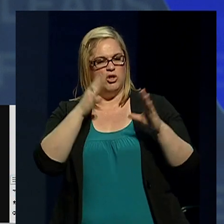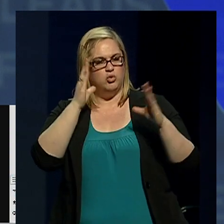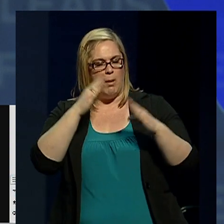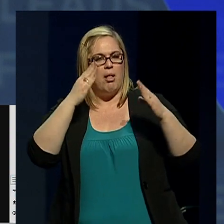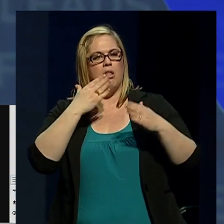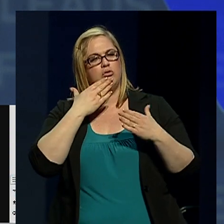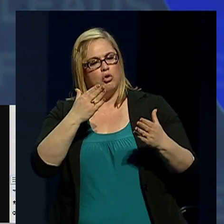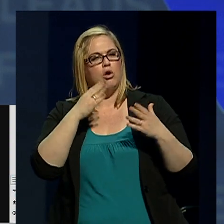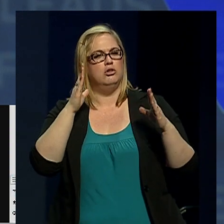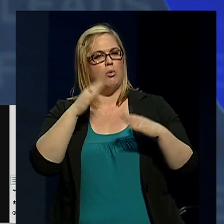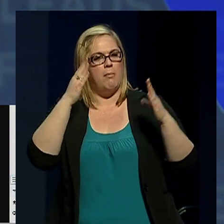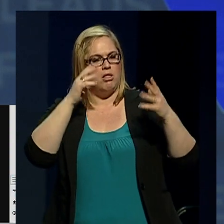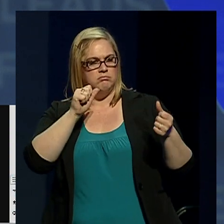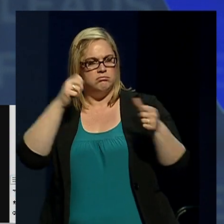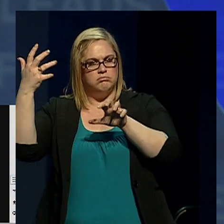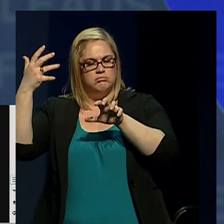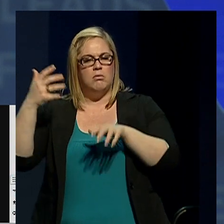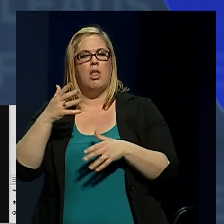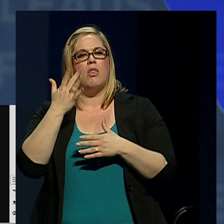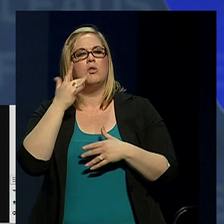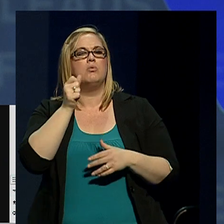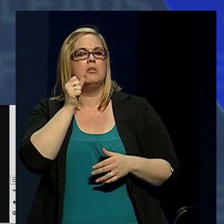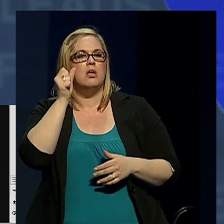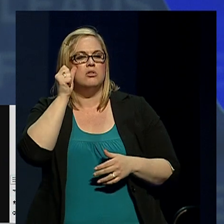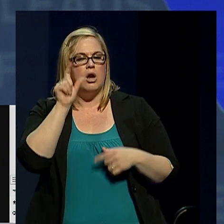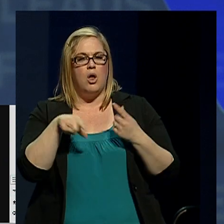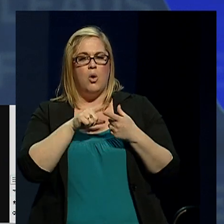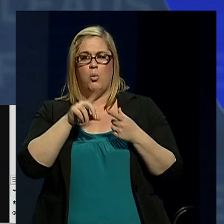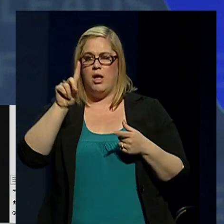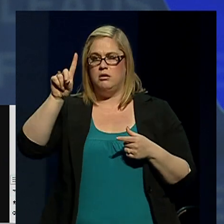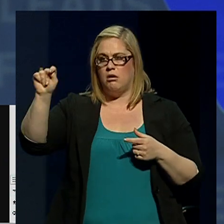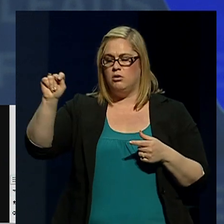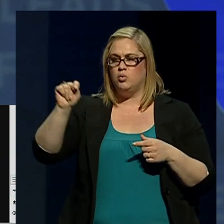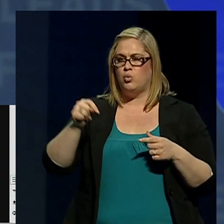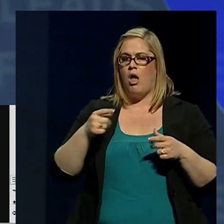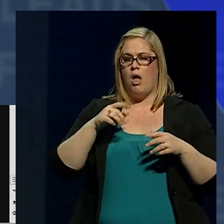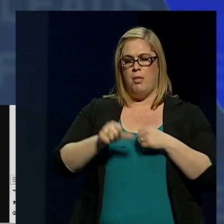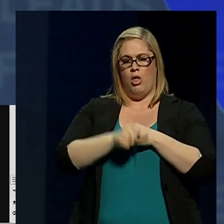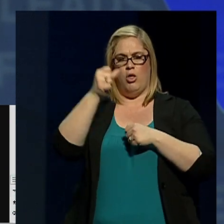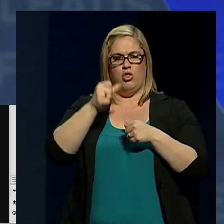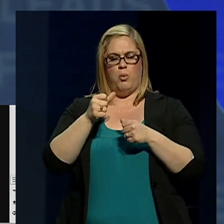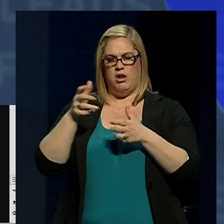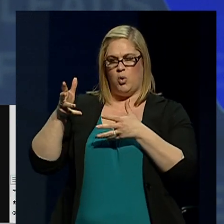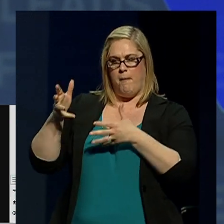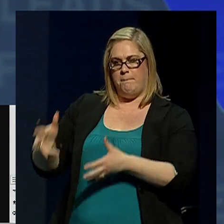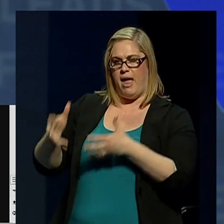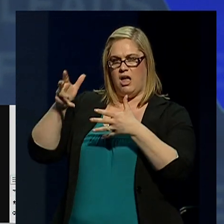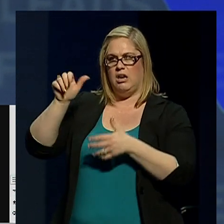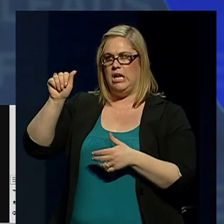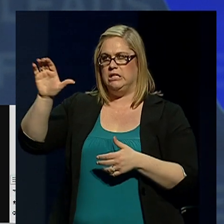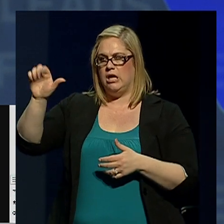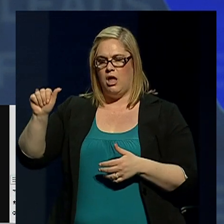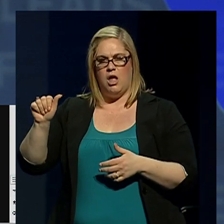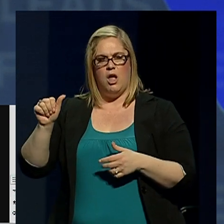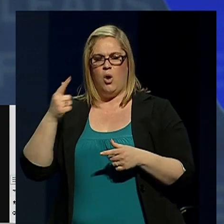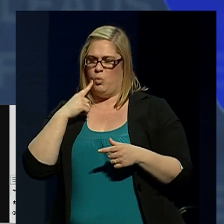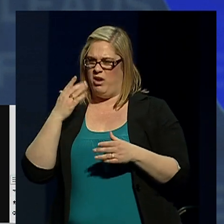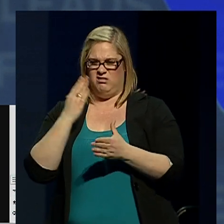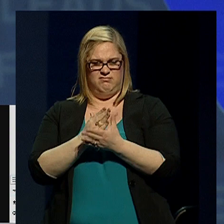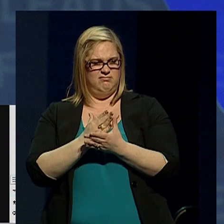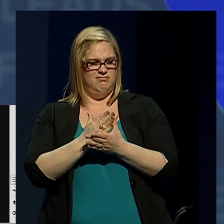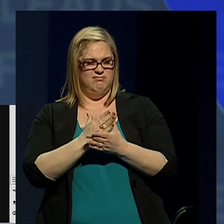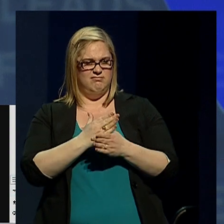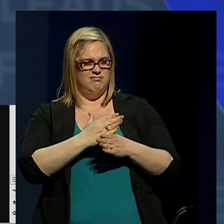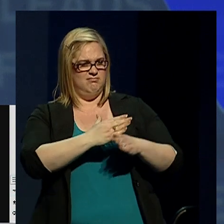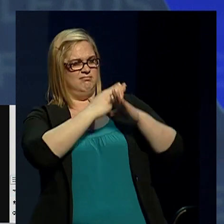trouble. That's why yesterday, when Donald Trump threatened to abandon the Affordable Care Act, we beat him to the punch.